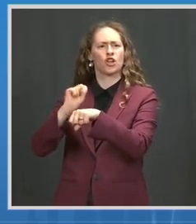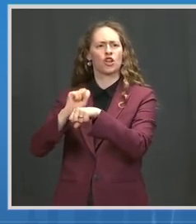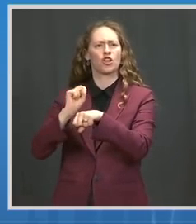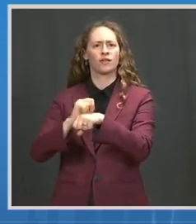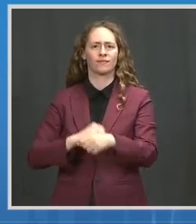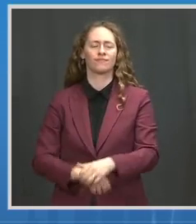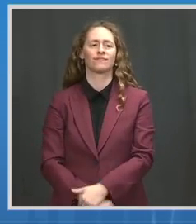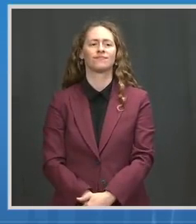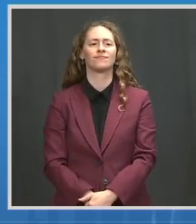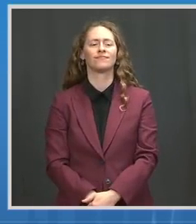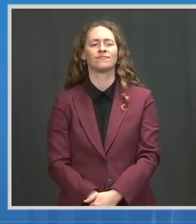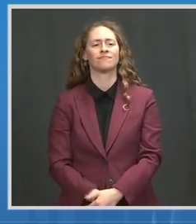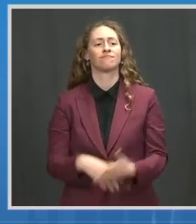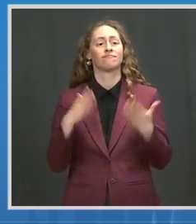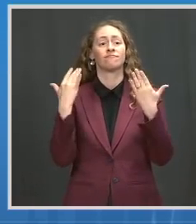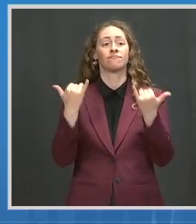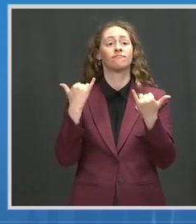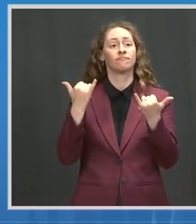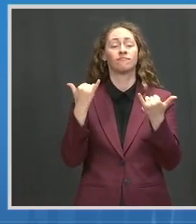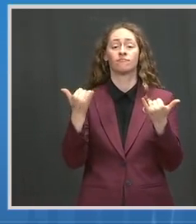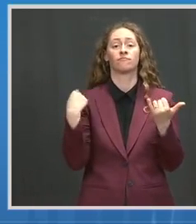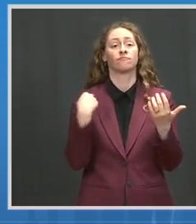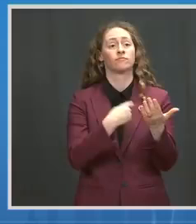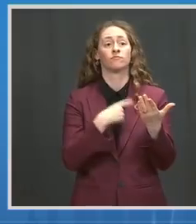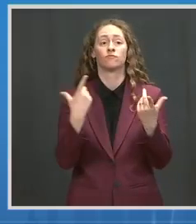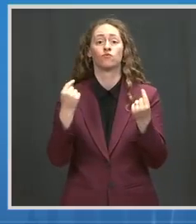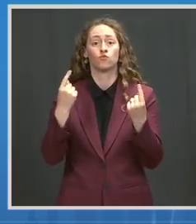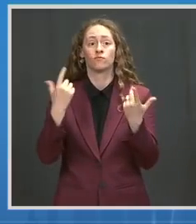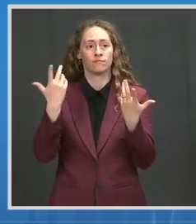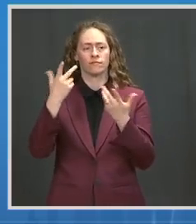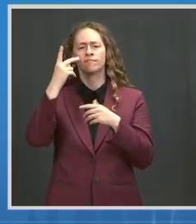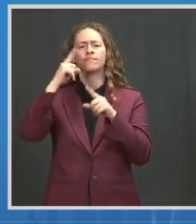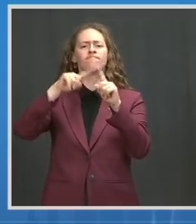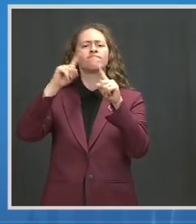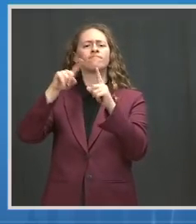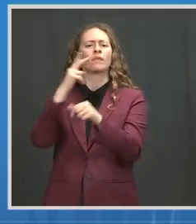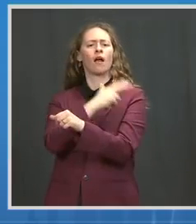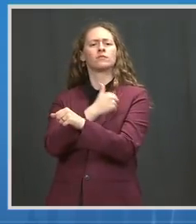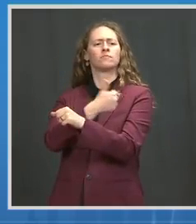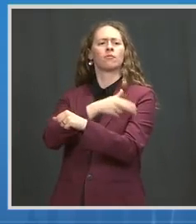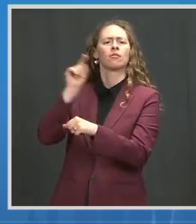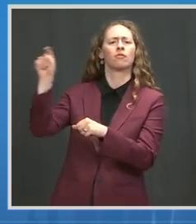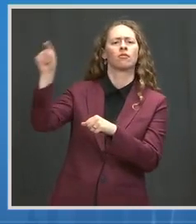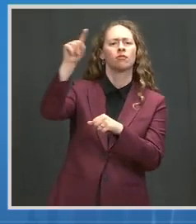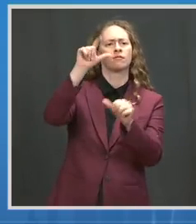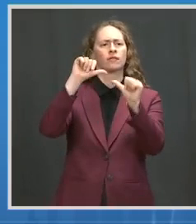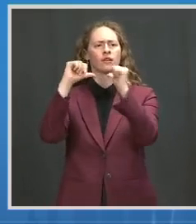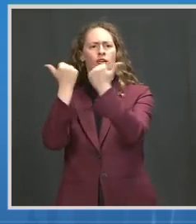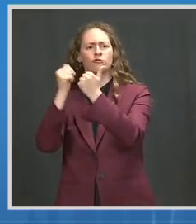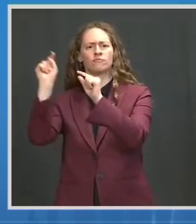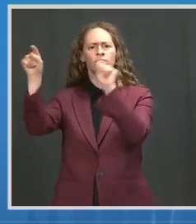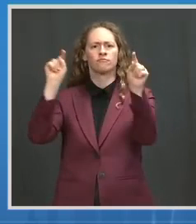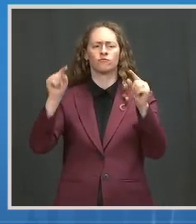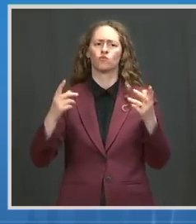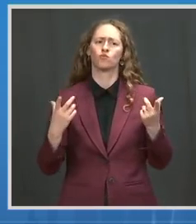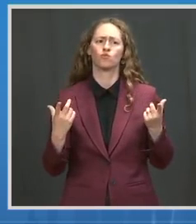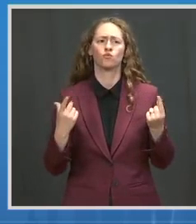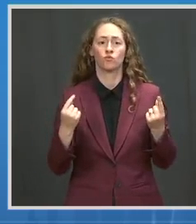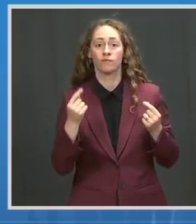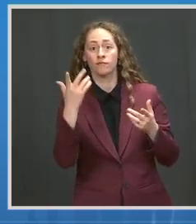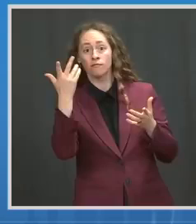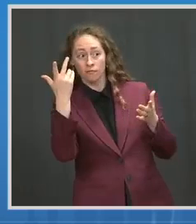American Hospital Association has launched the capability to bring vaccinations directly to people's